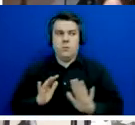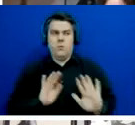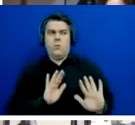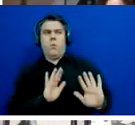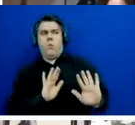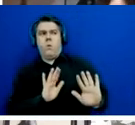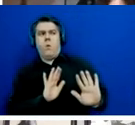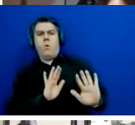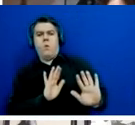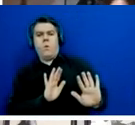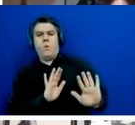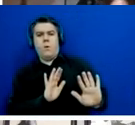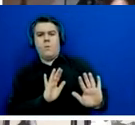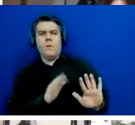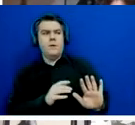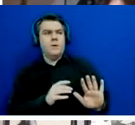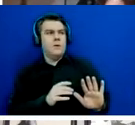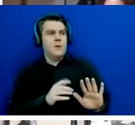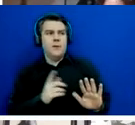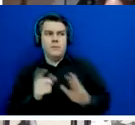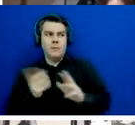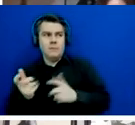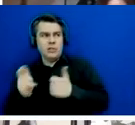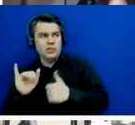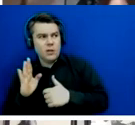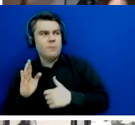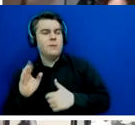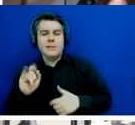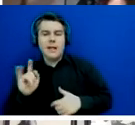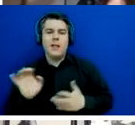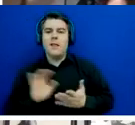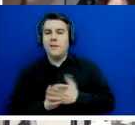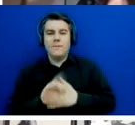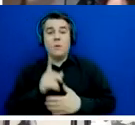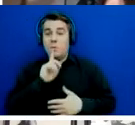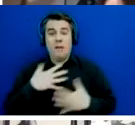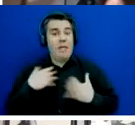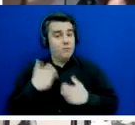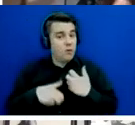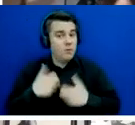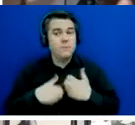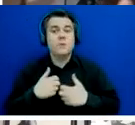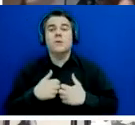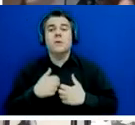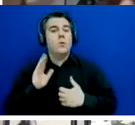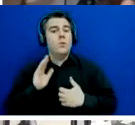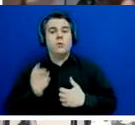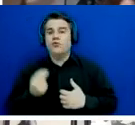it. I'm on a huge job, styling. Again, I told you I had some severe health issues that would be triggered